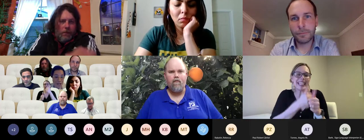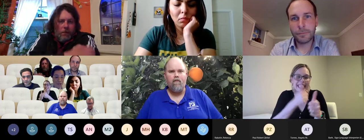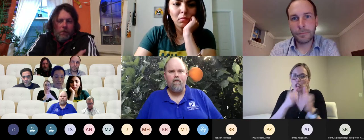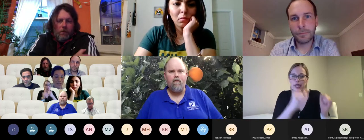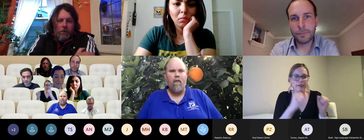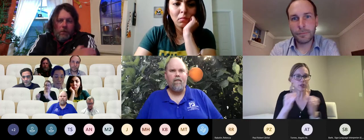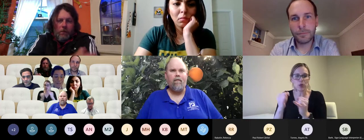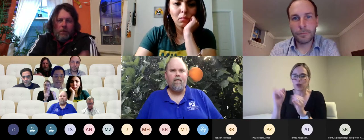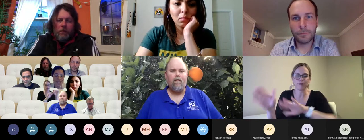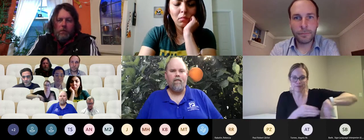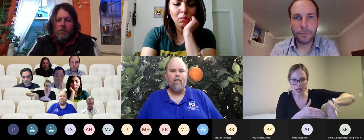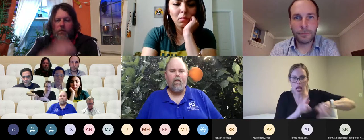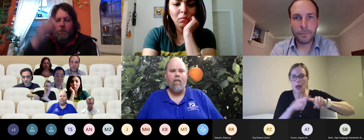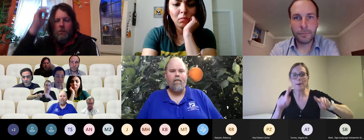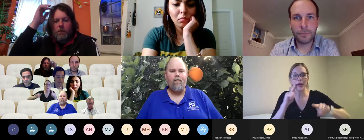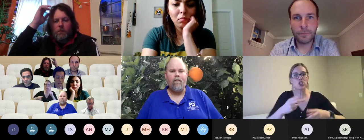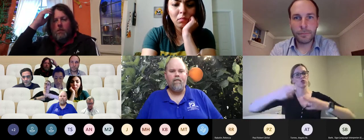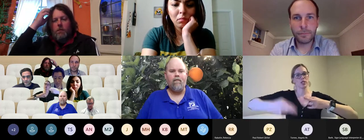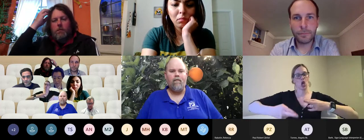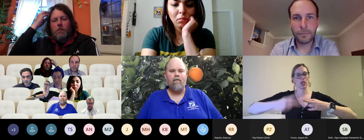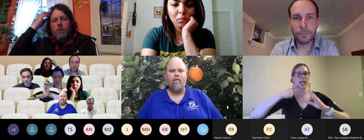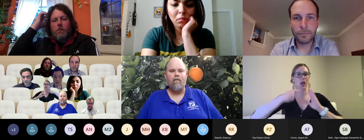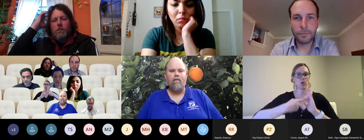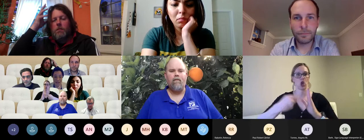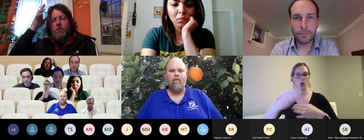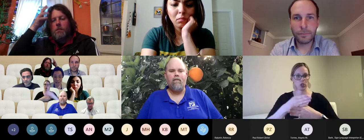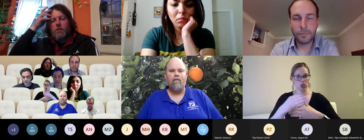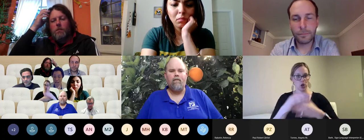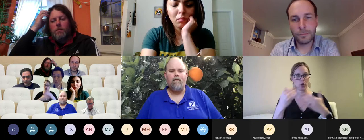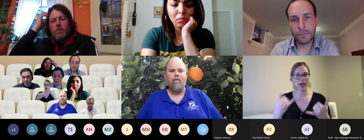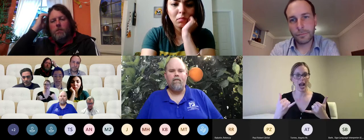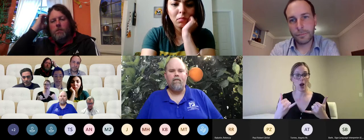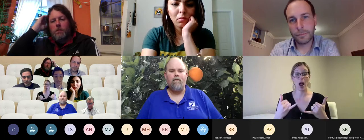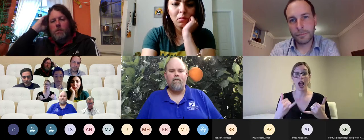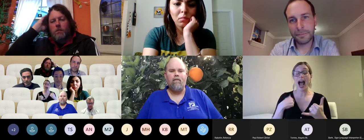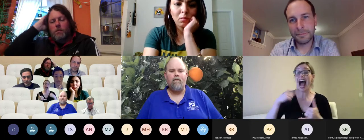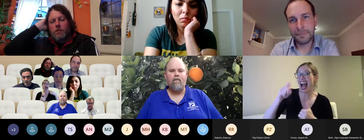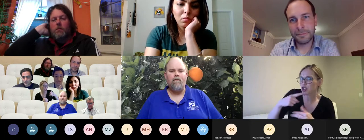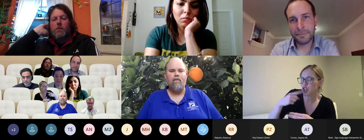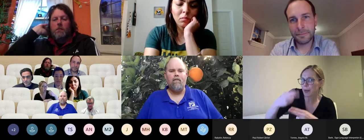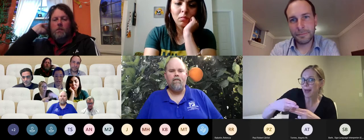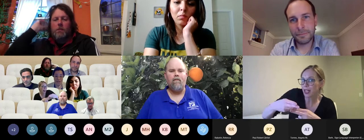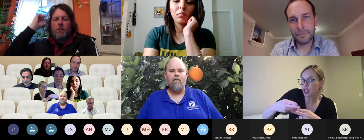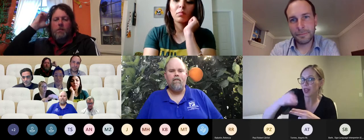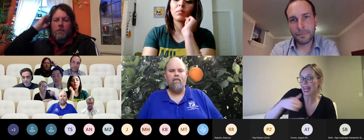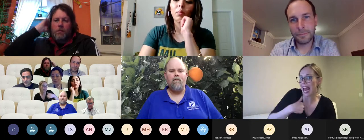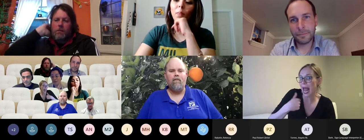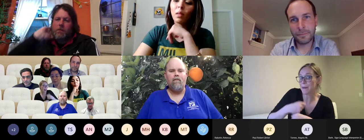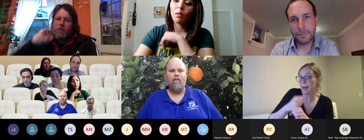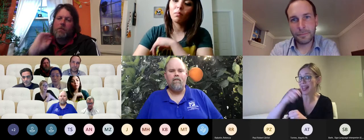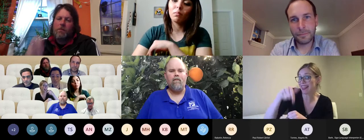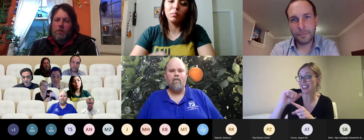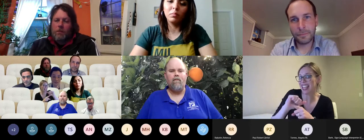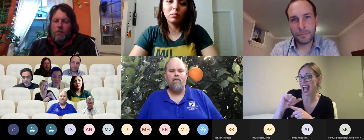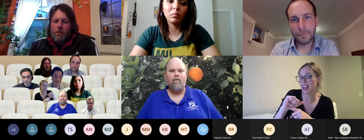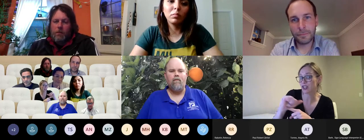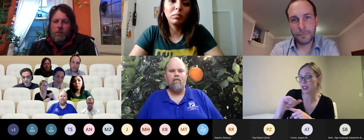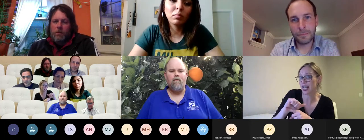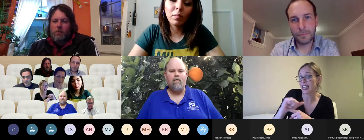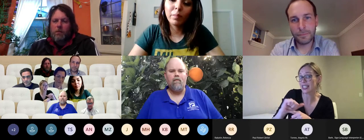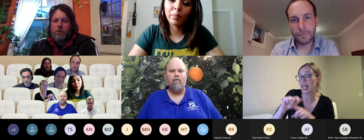of what came to be. And I should mention that I created this exercise based off of a